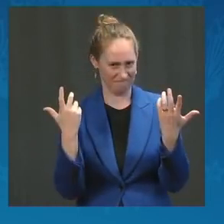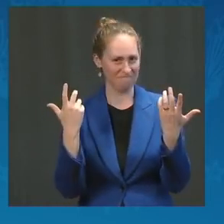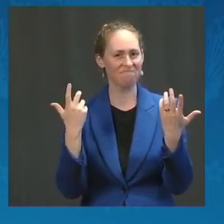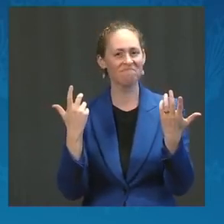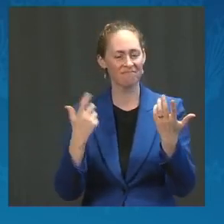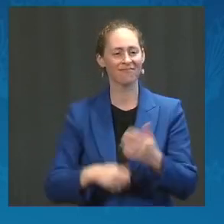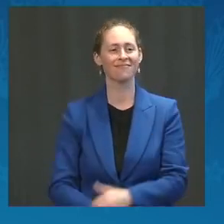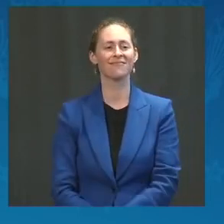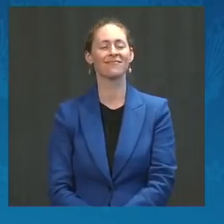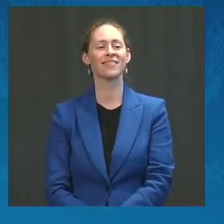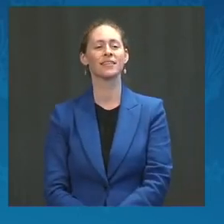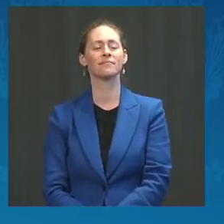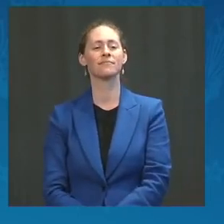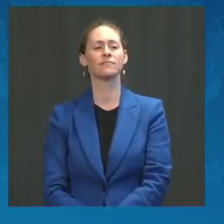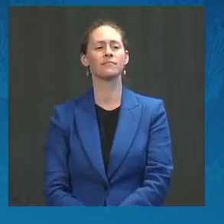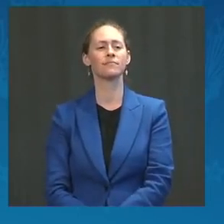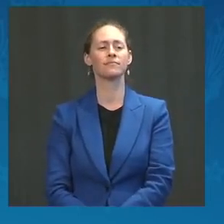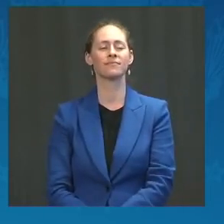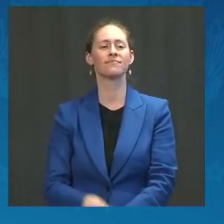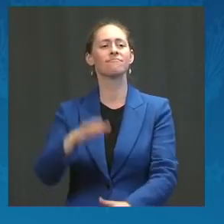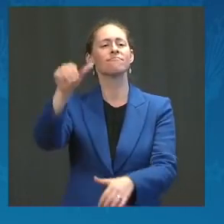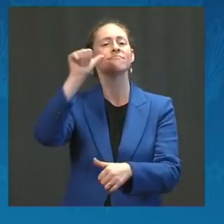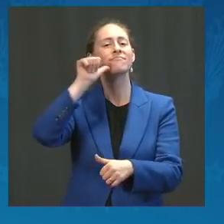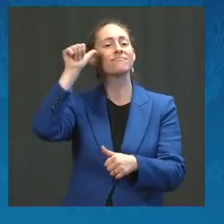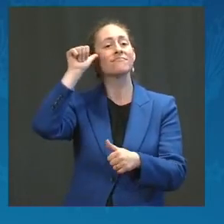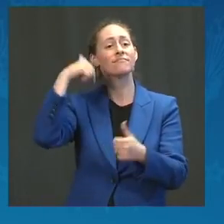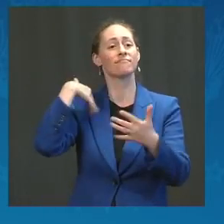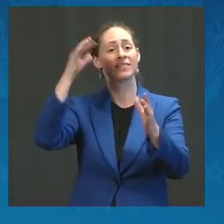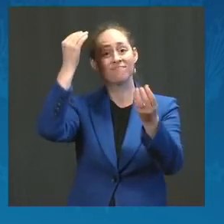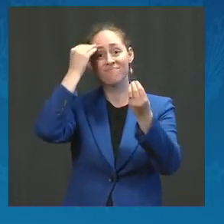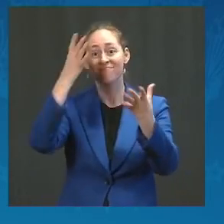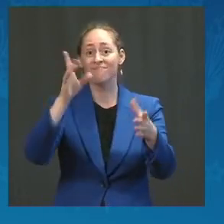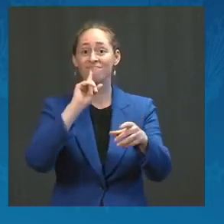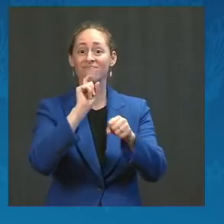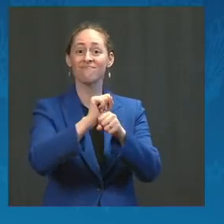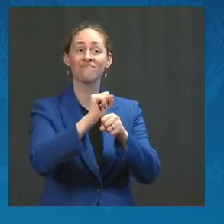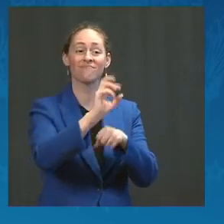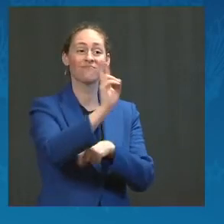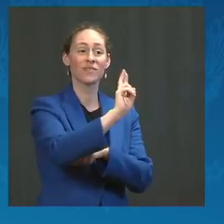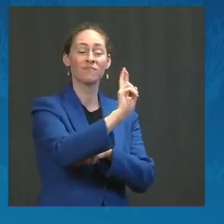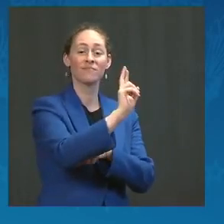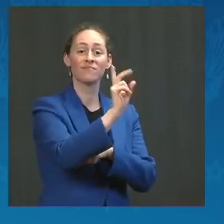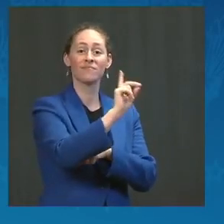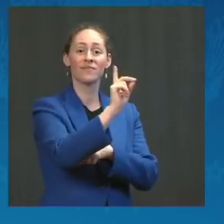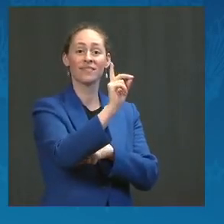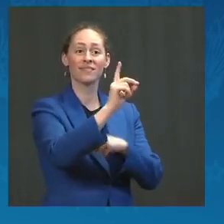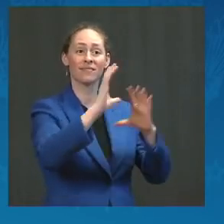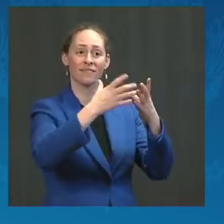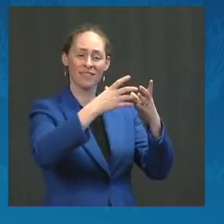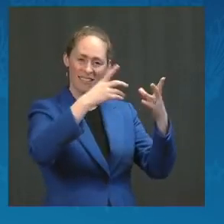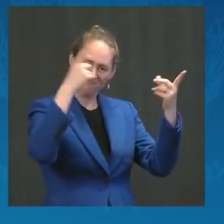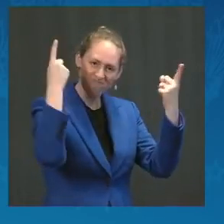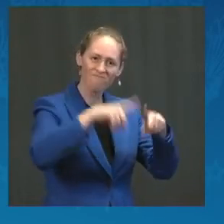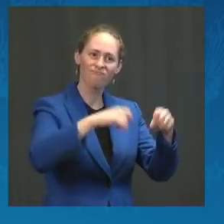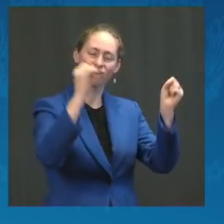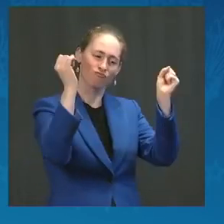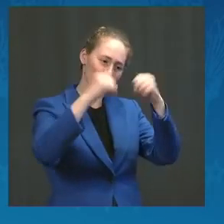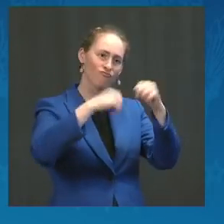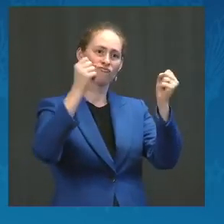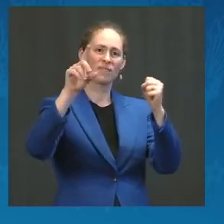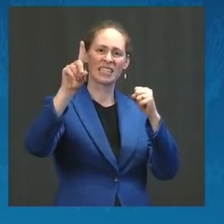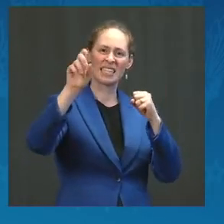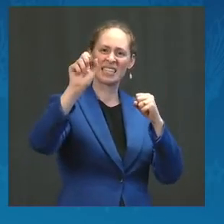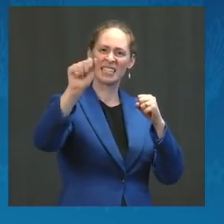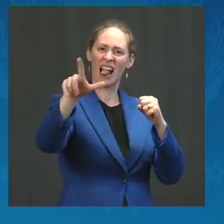we announced a bipartisan infrastructure deal that's going to continue this momentum over the long term by making the most significant